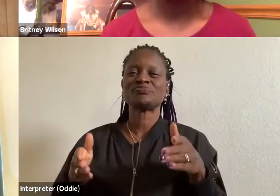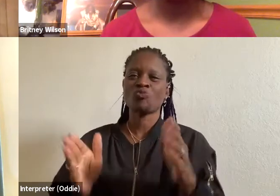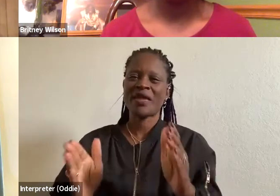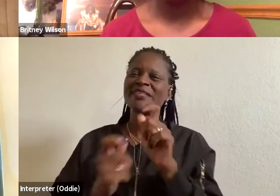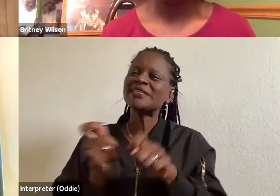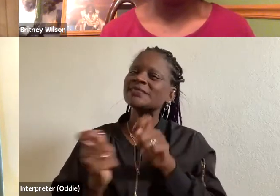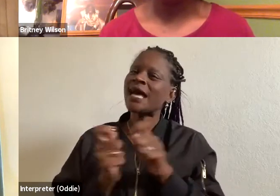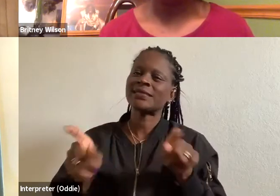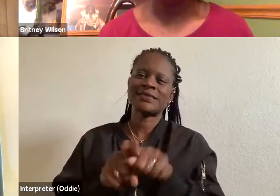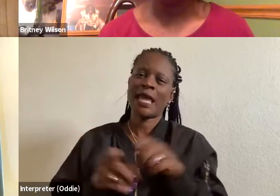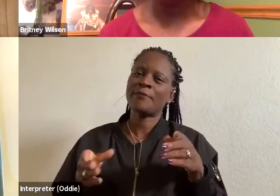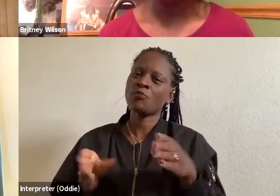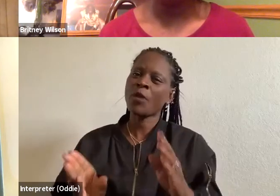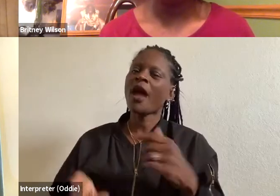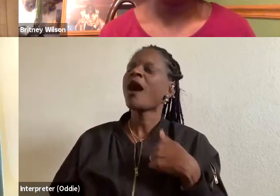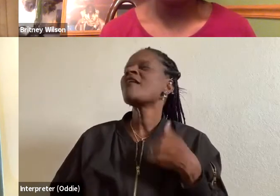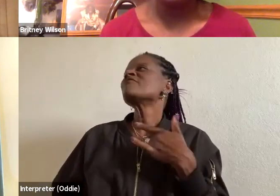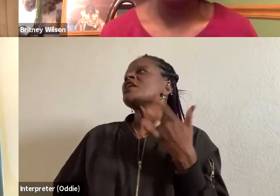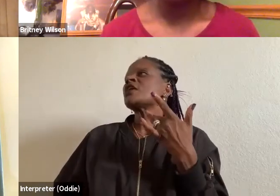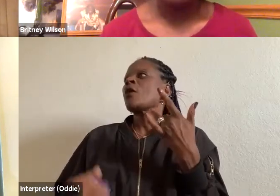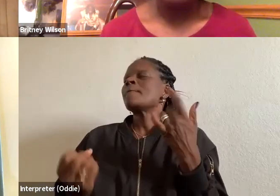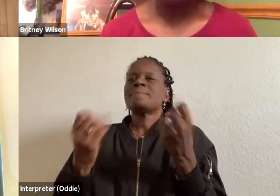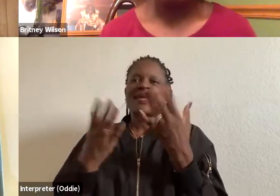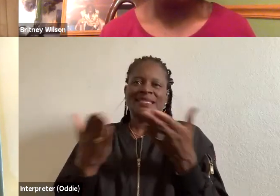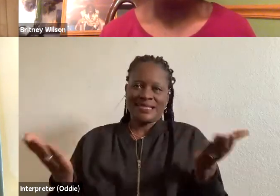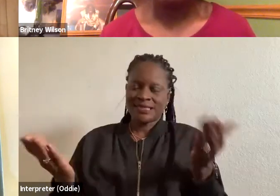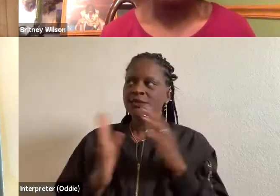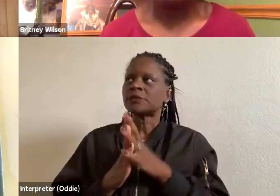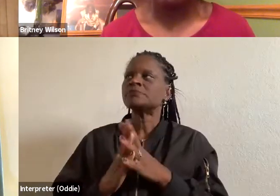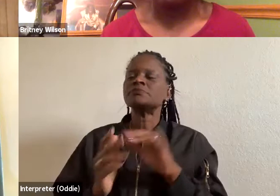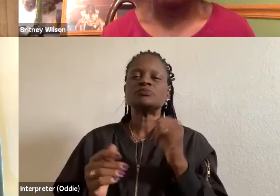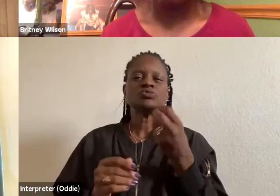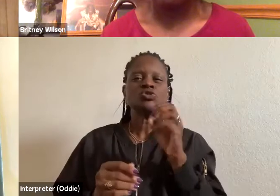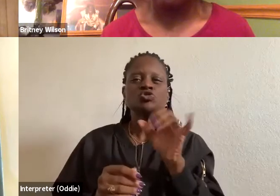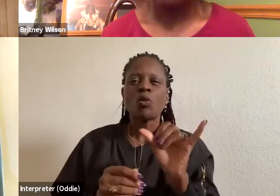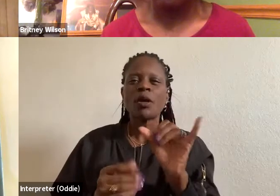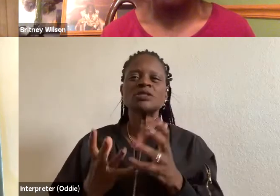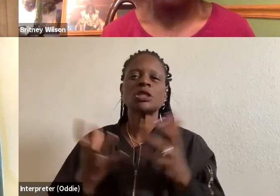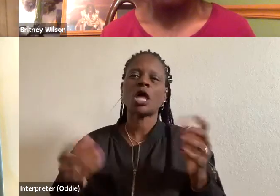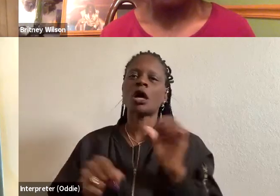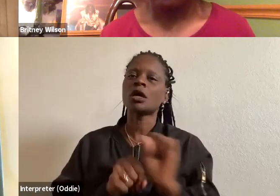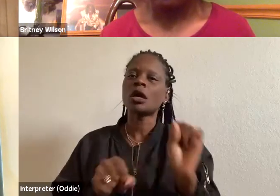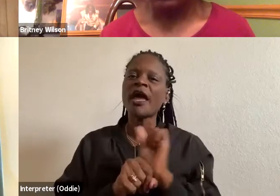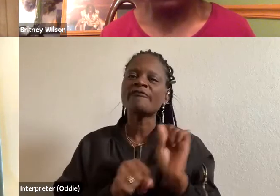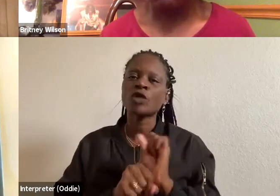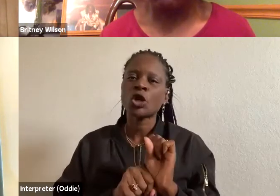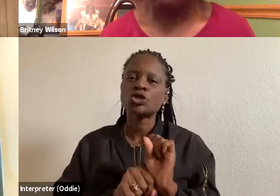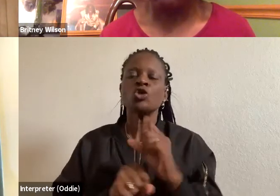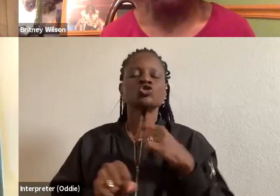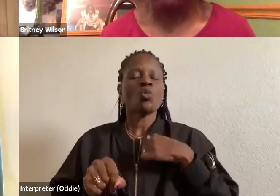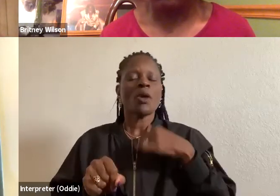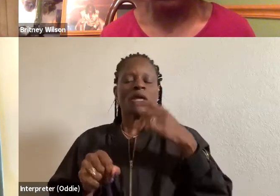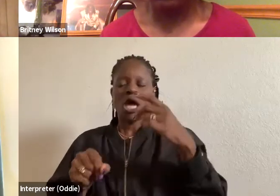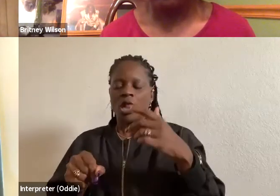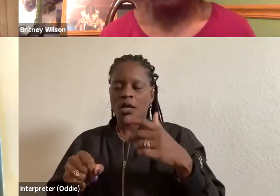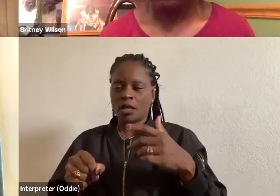I feel like many things, joy takes a lot of effort. And so when I do work or exist in the world,